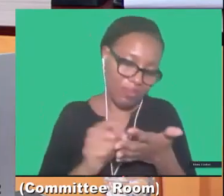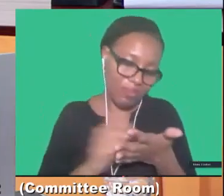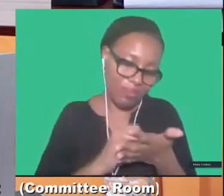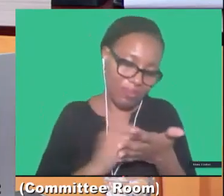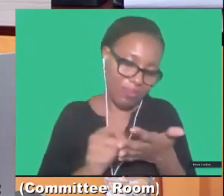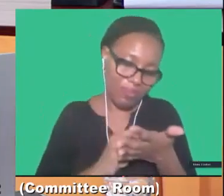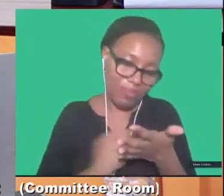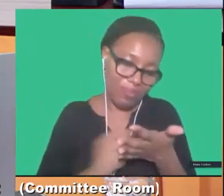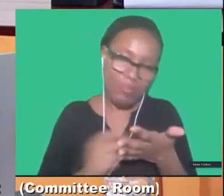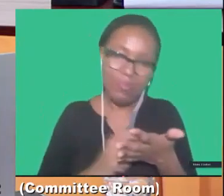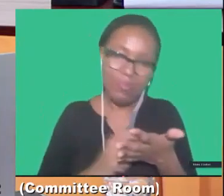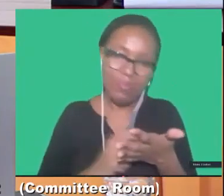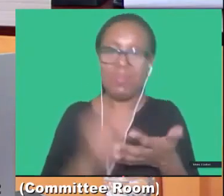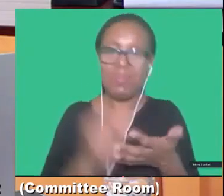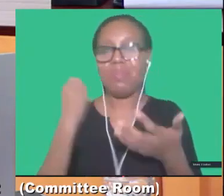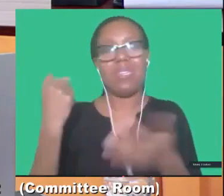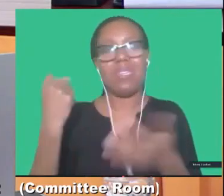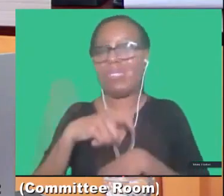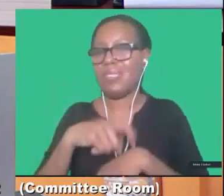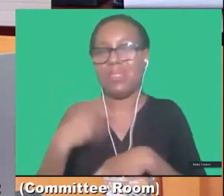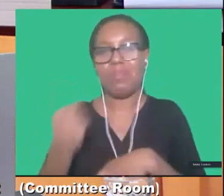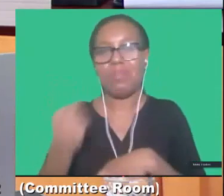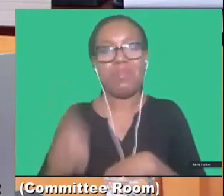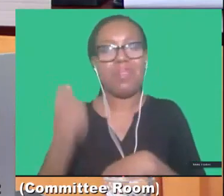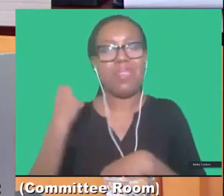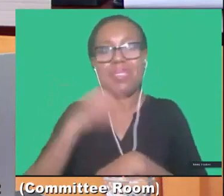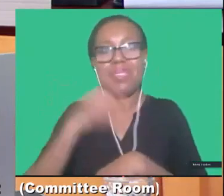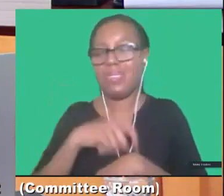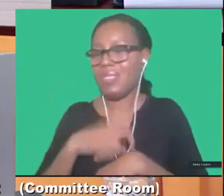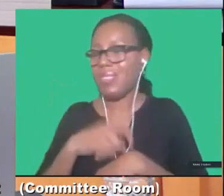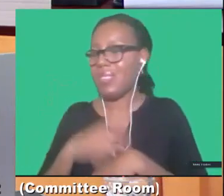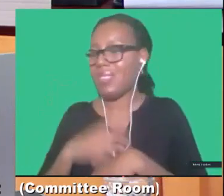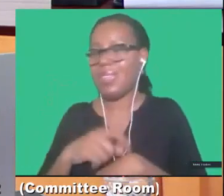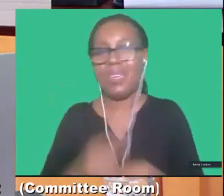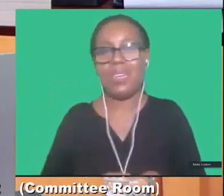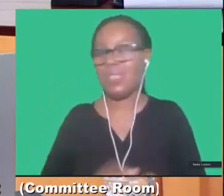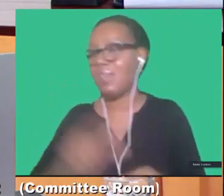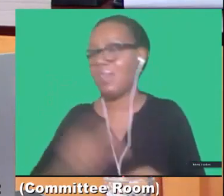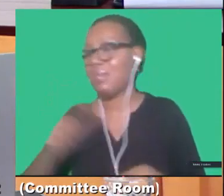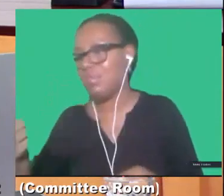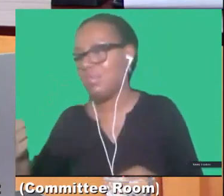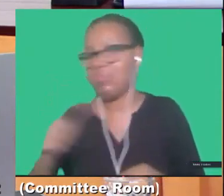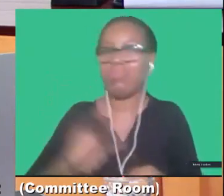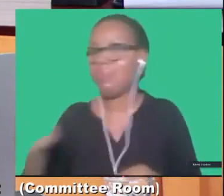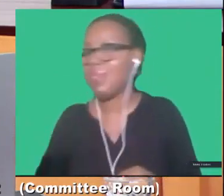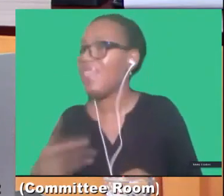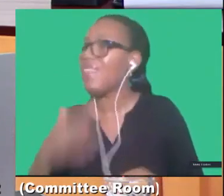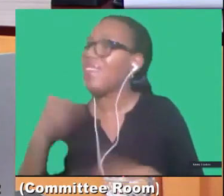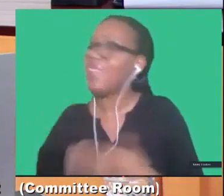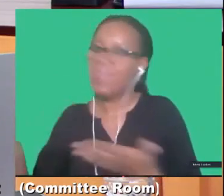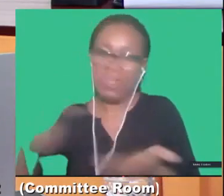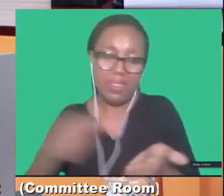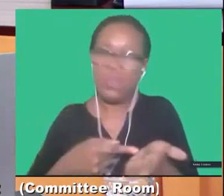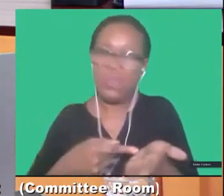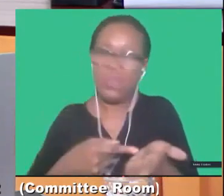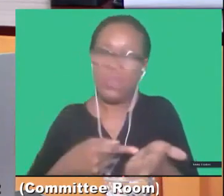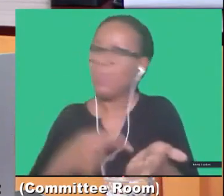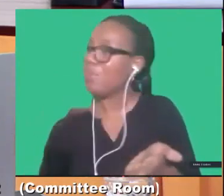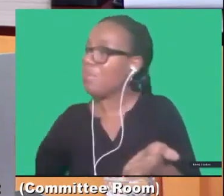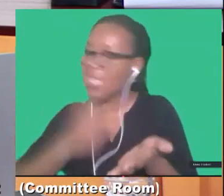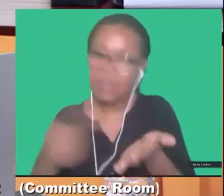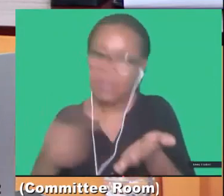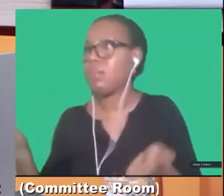the documentation, and persons forgetting to fill in items and items that do